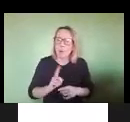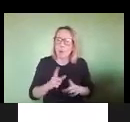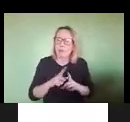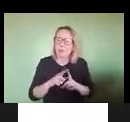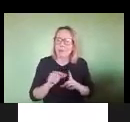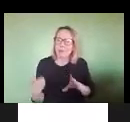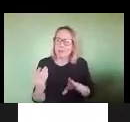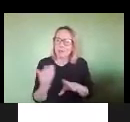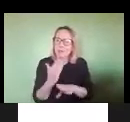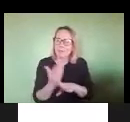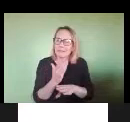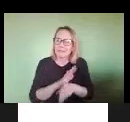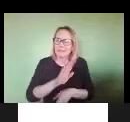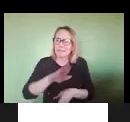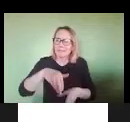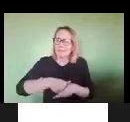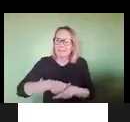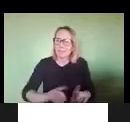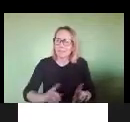activities have you taken part in?